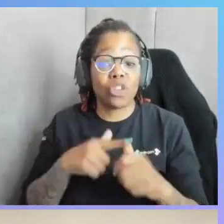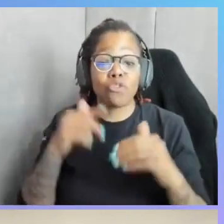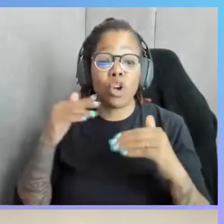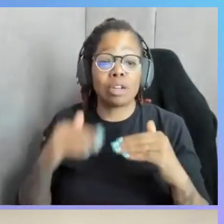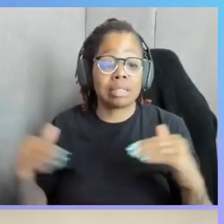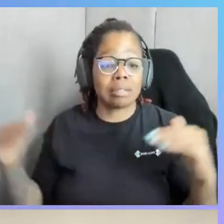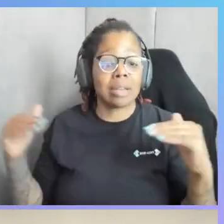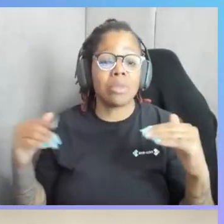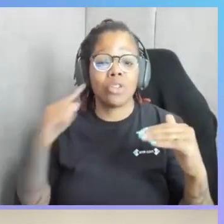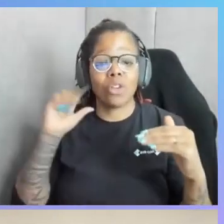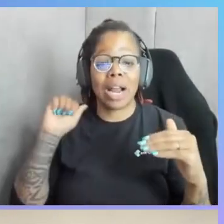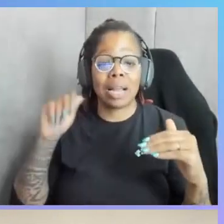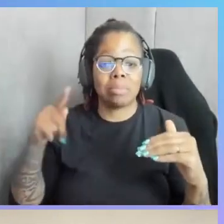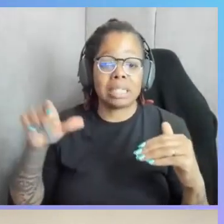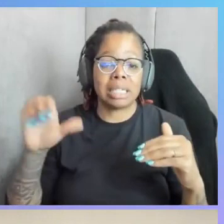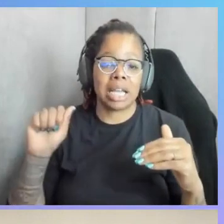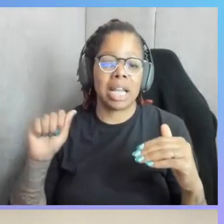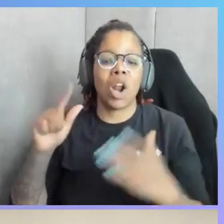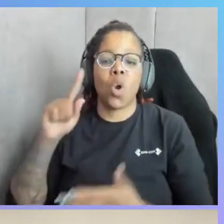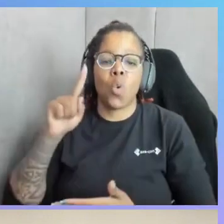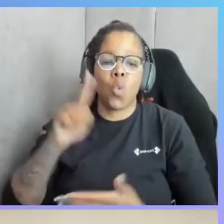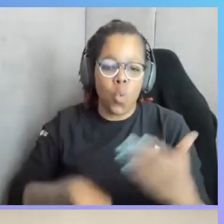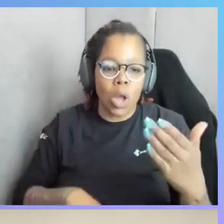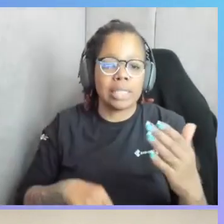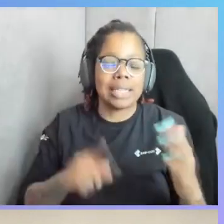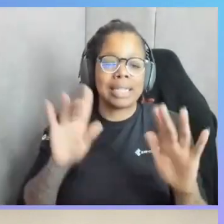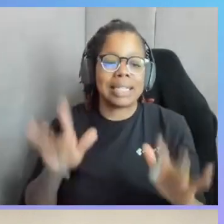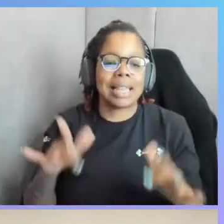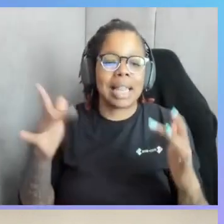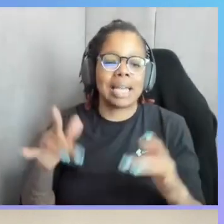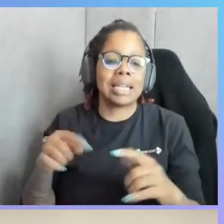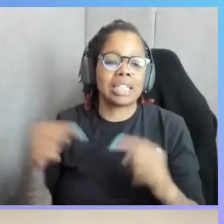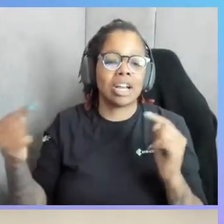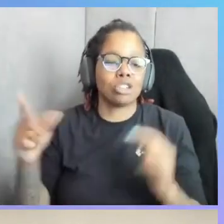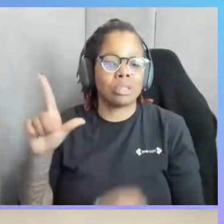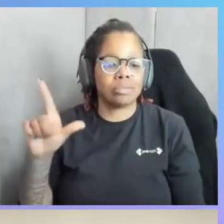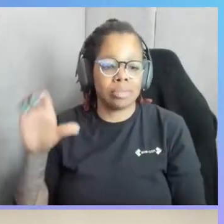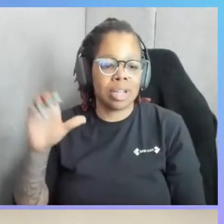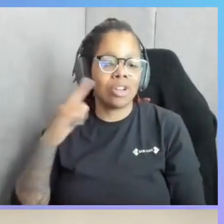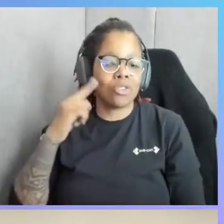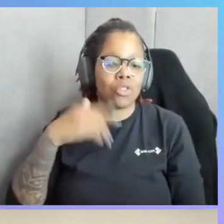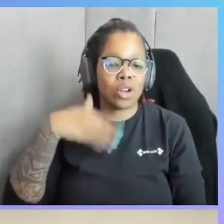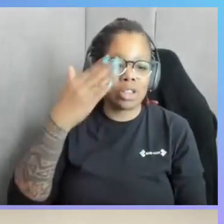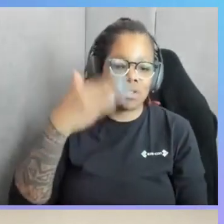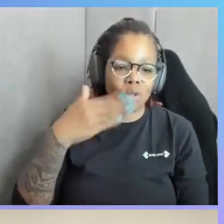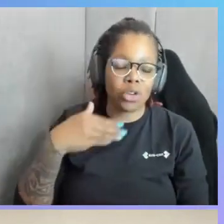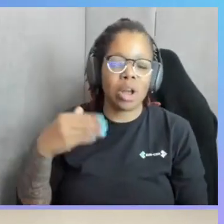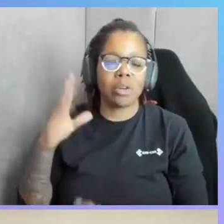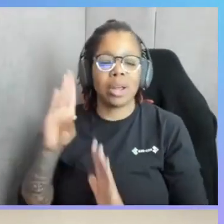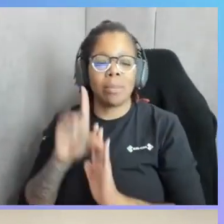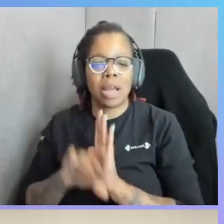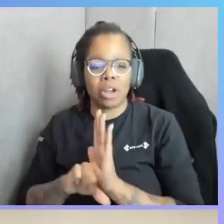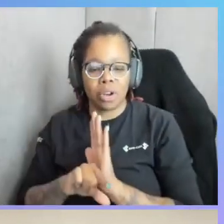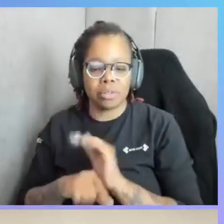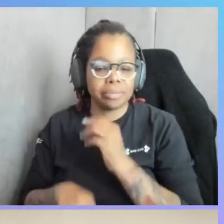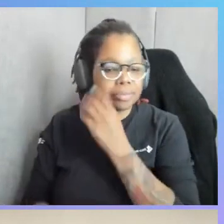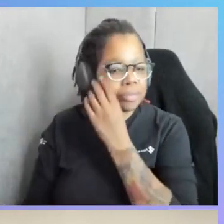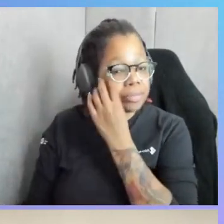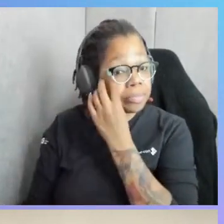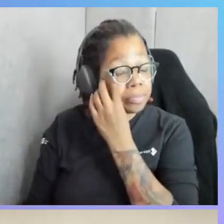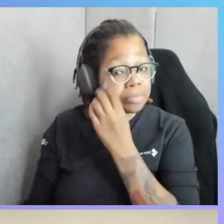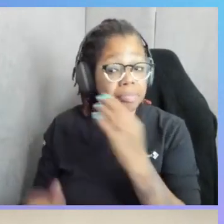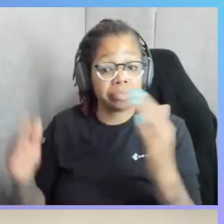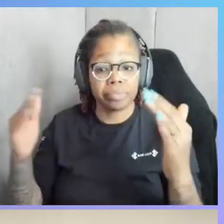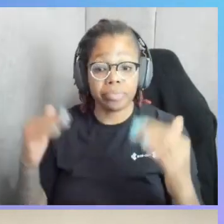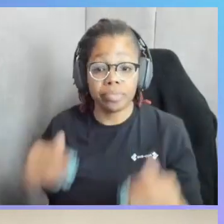the APCA. What is the lightness contrast between the foreground and background elements? On to the next